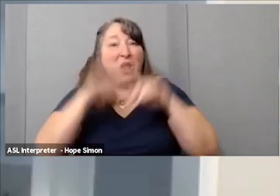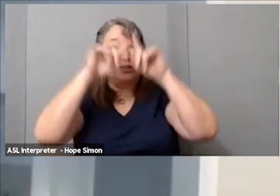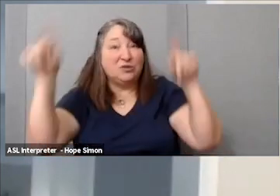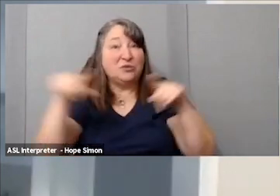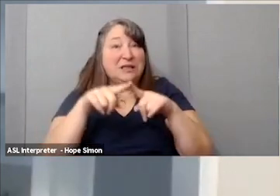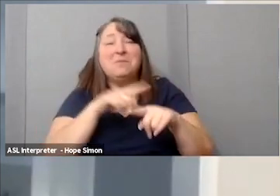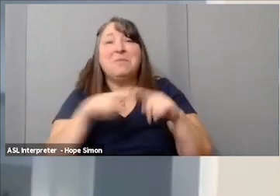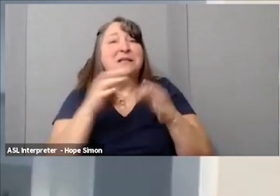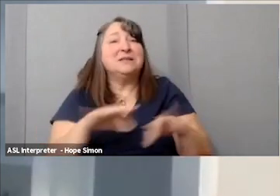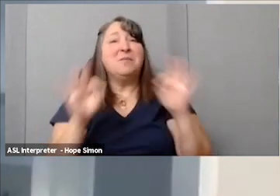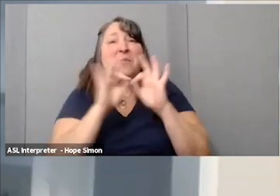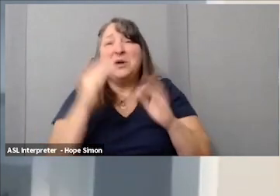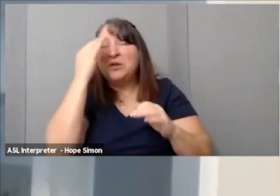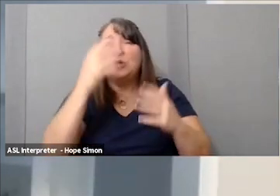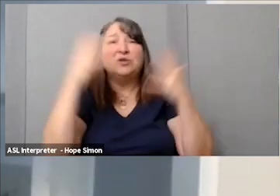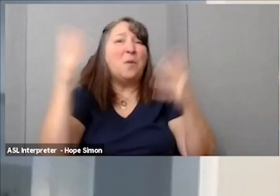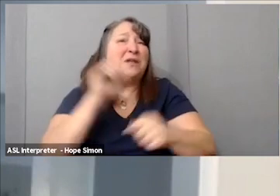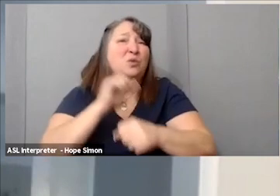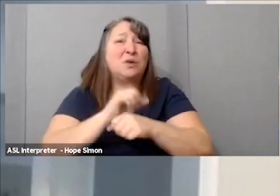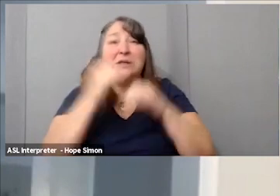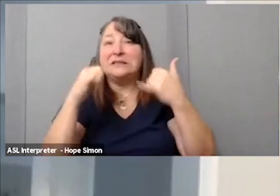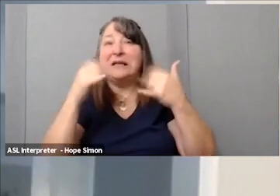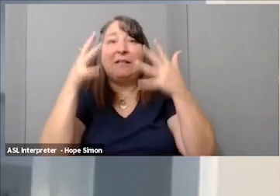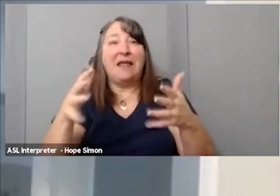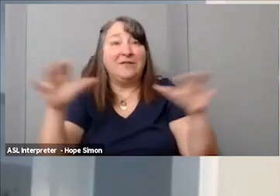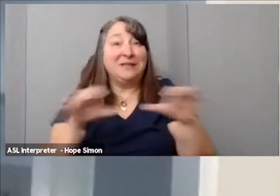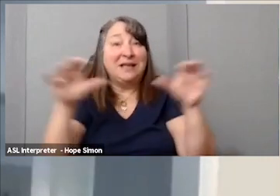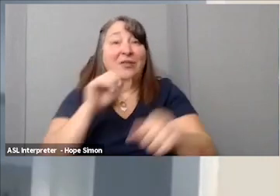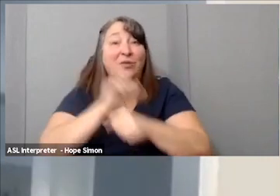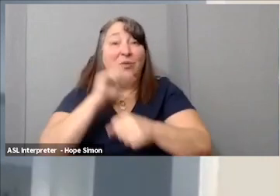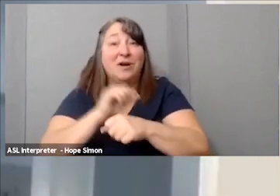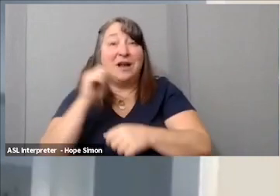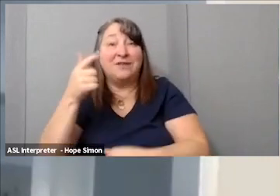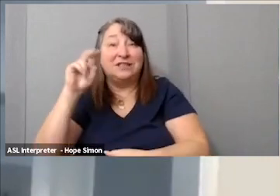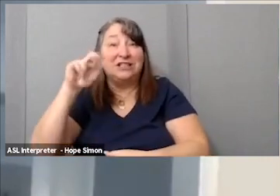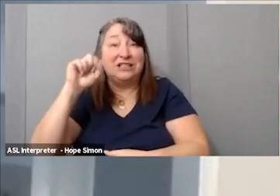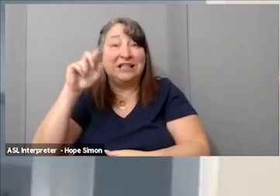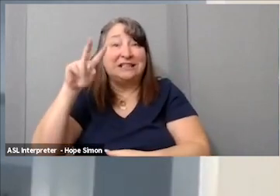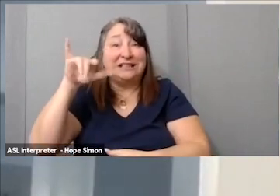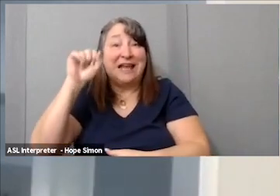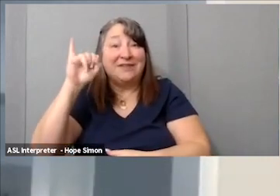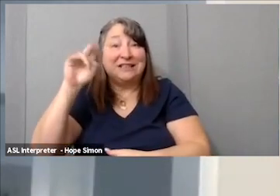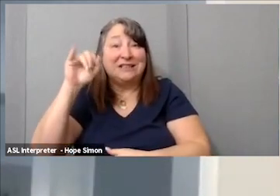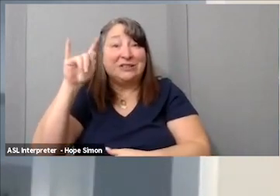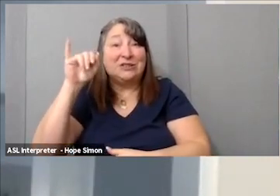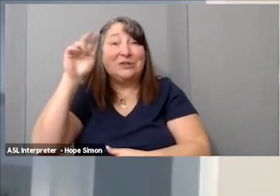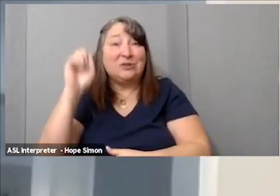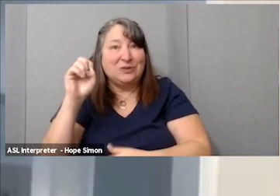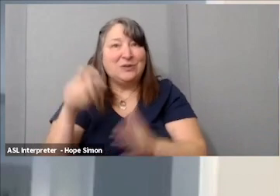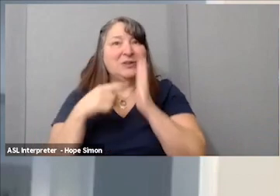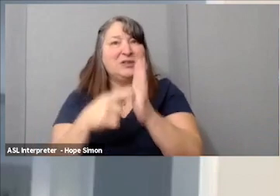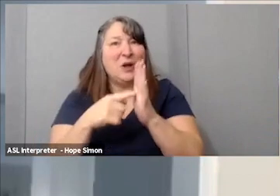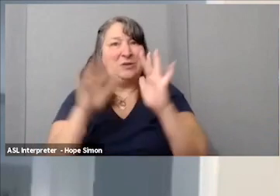to know there's still so much work that has to be done. The work of the Geena Davis Institute shines a light on the areas where we can make